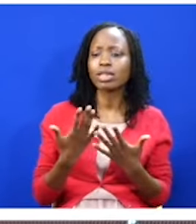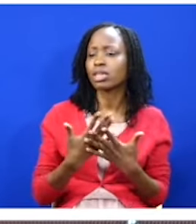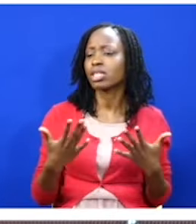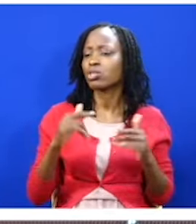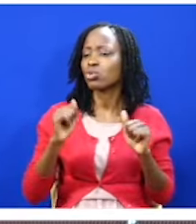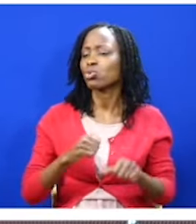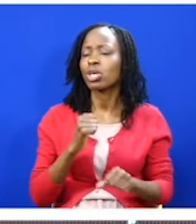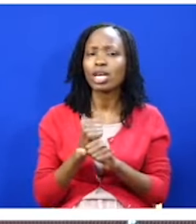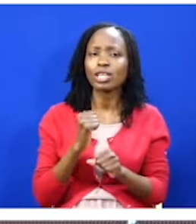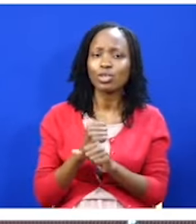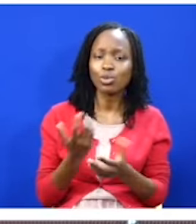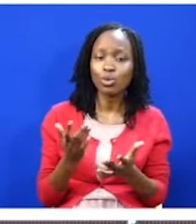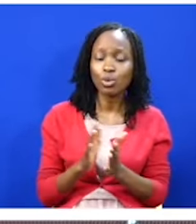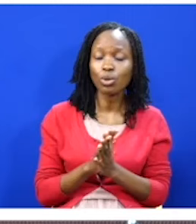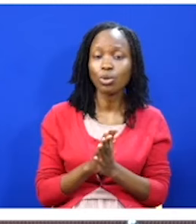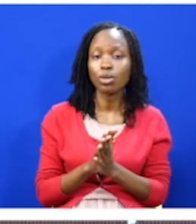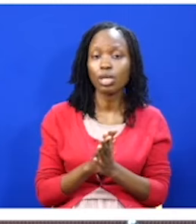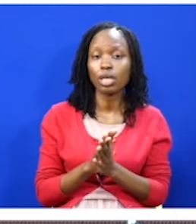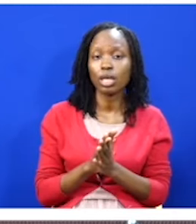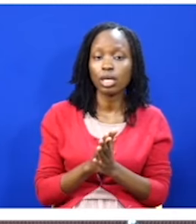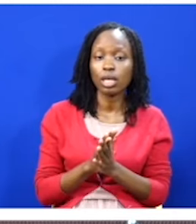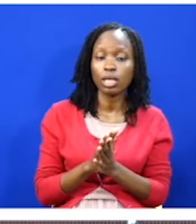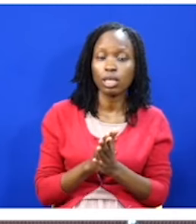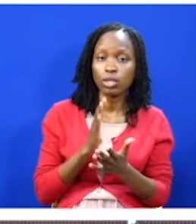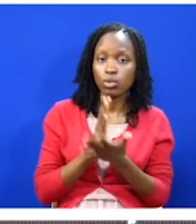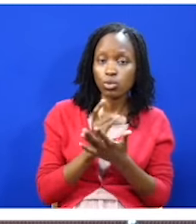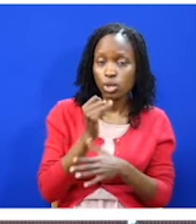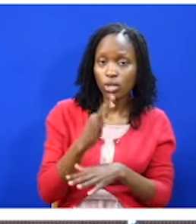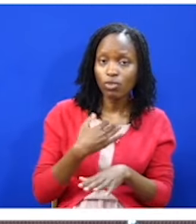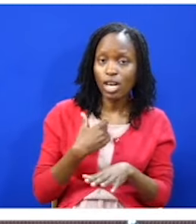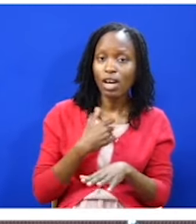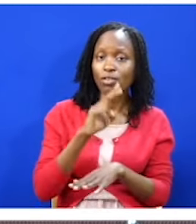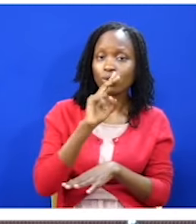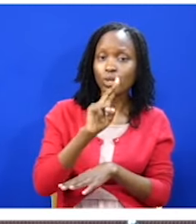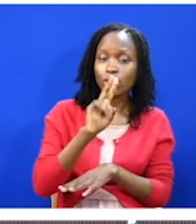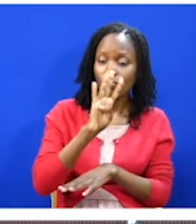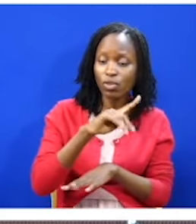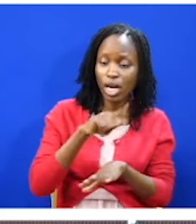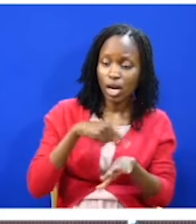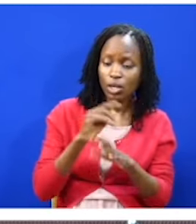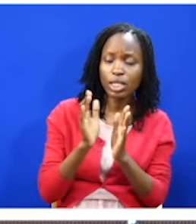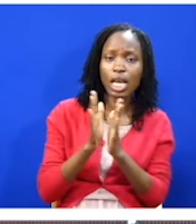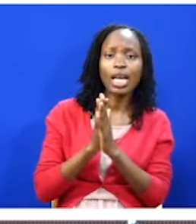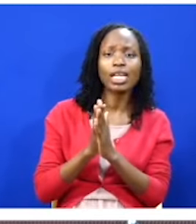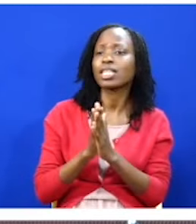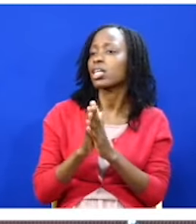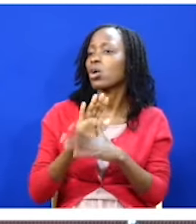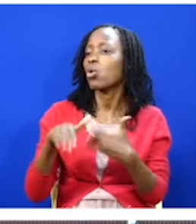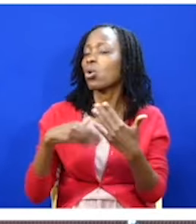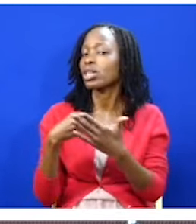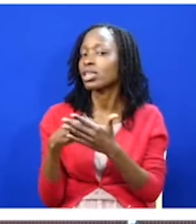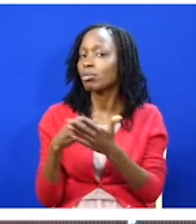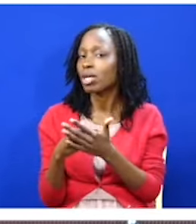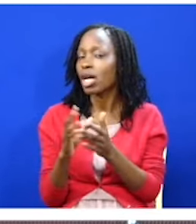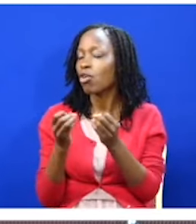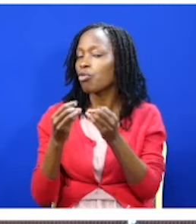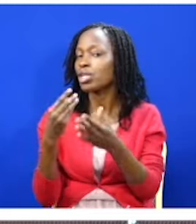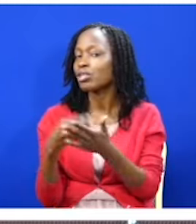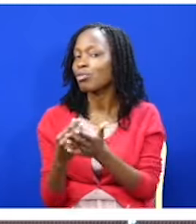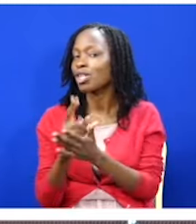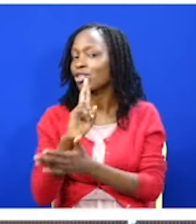day. Now, if you really had those 24 hours with all the money in the world, how much of that money would you spend